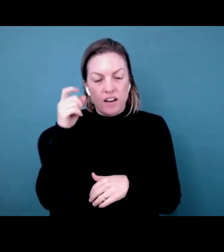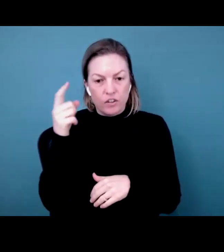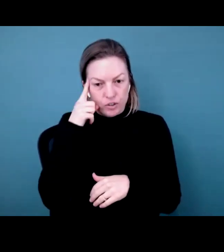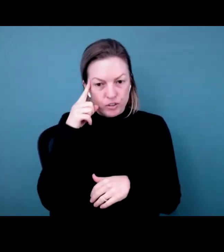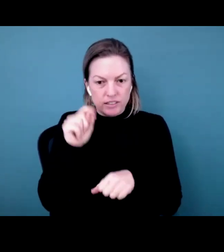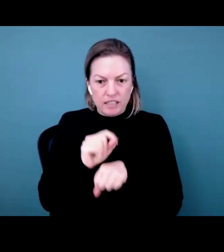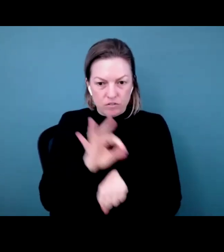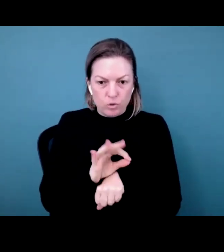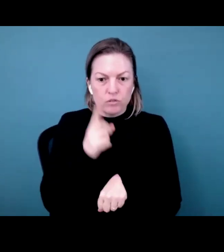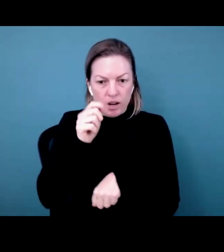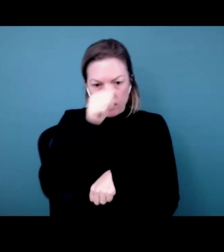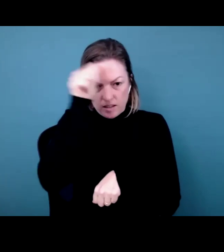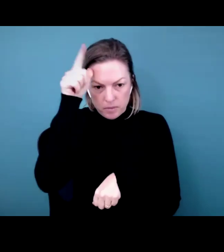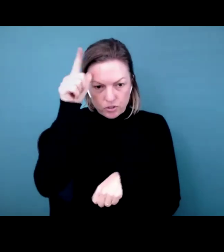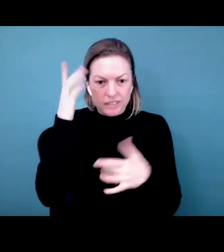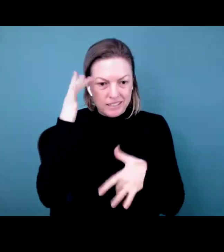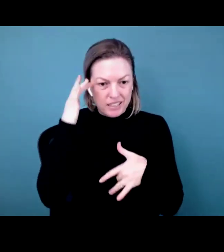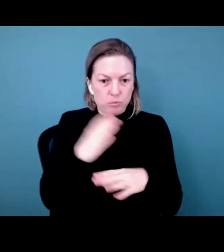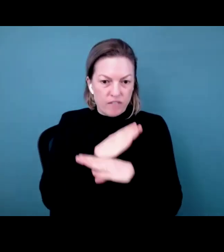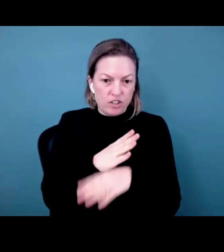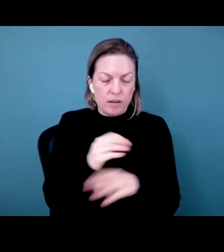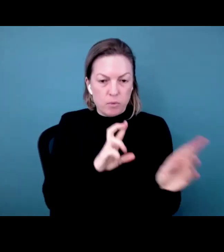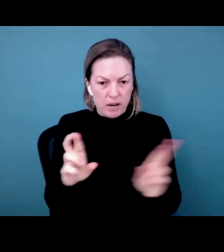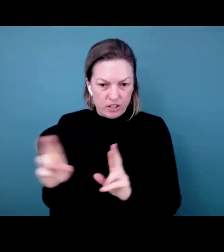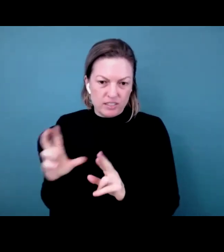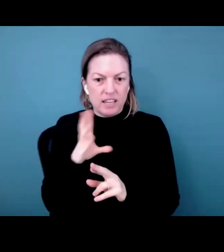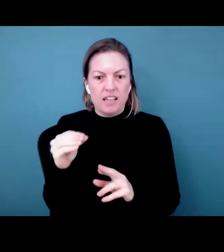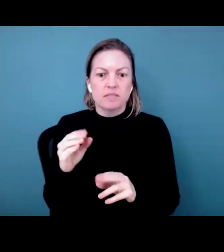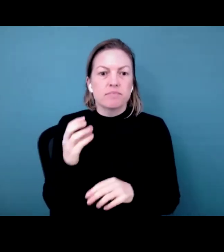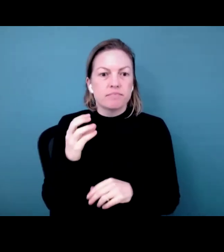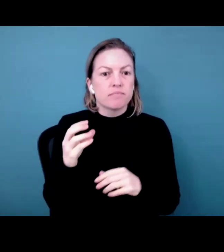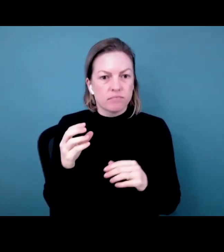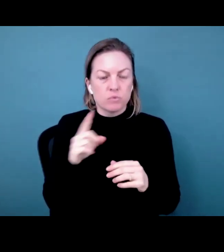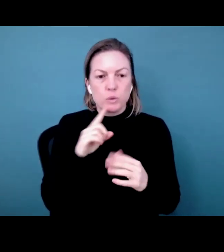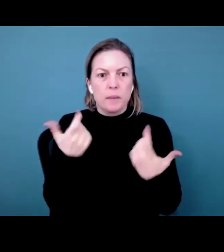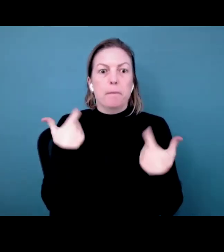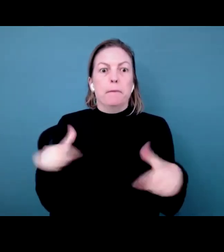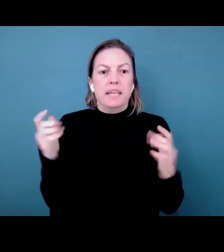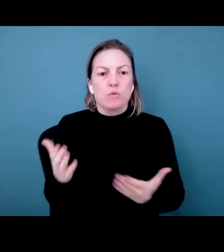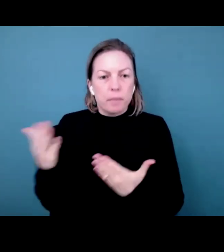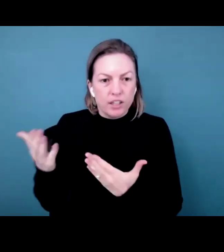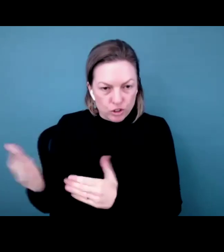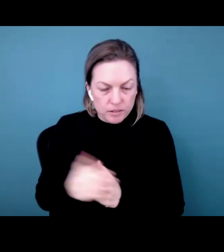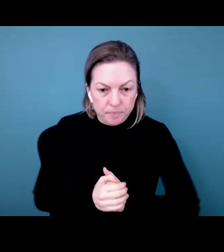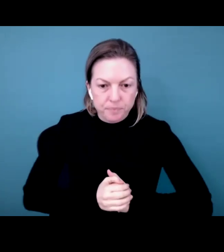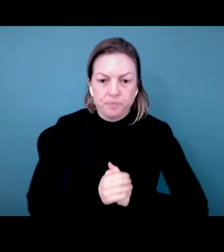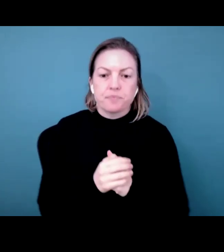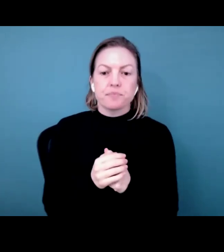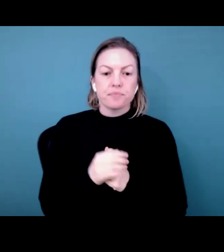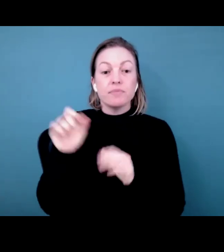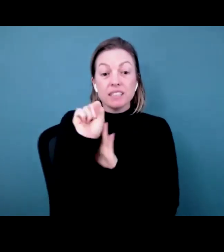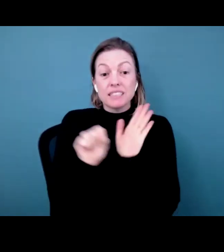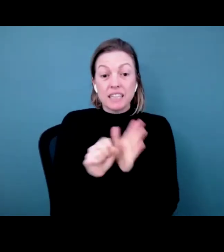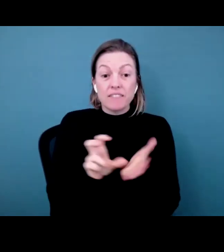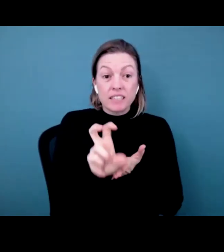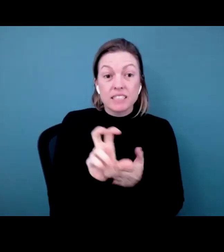Disease Prevention and Preparedness, and its bold recommendations. The state's invested in a network of public